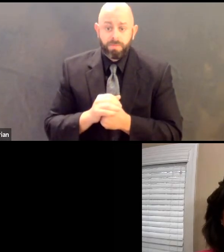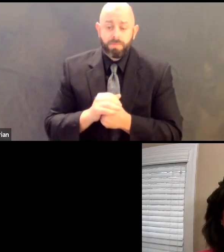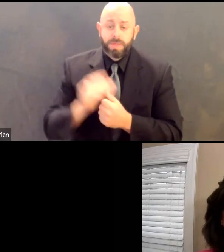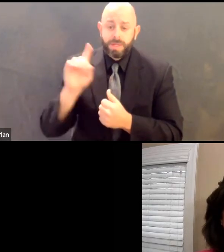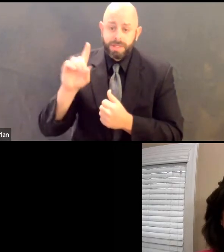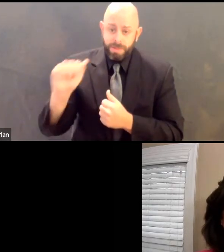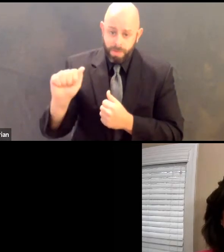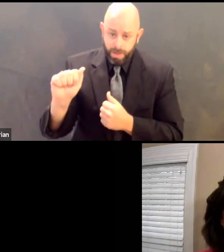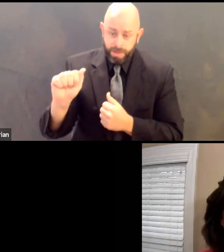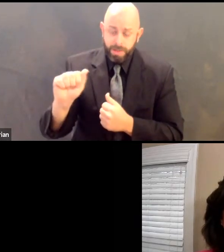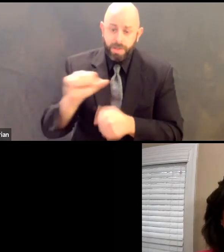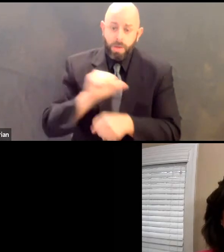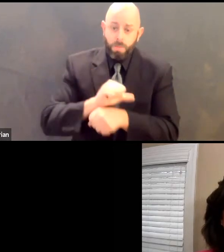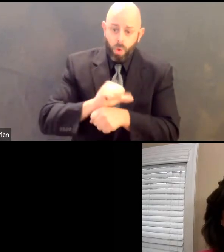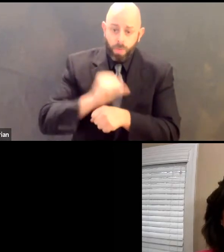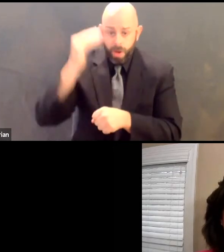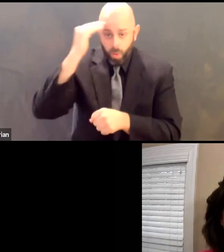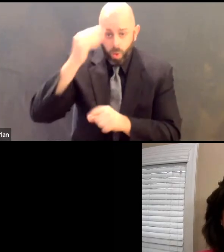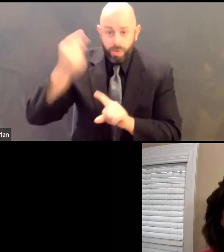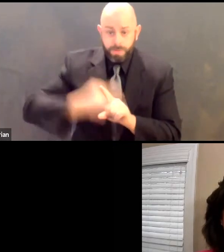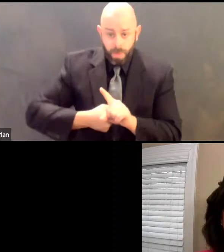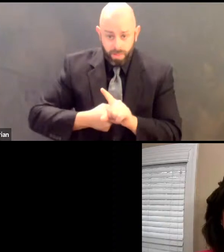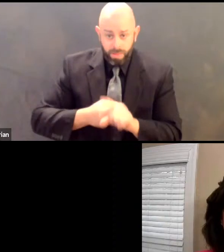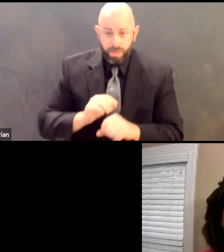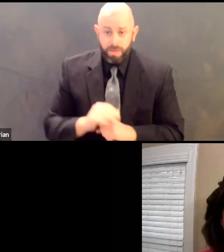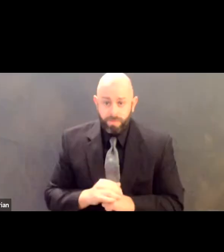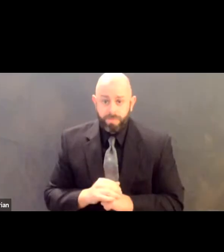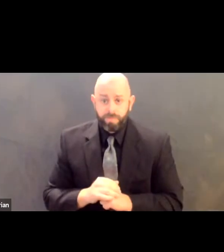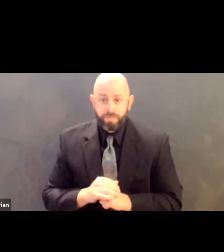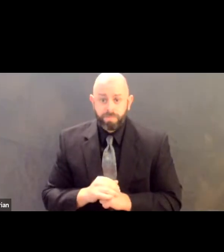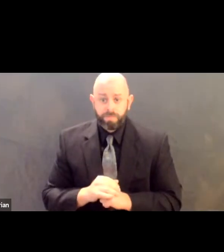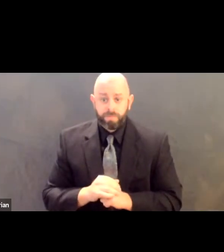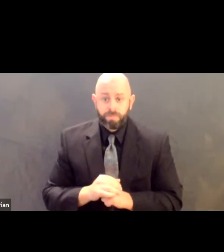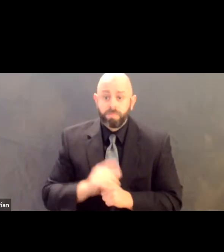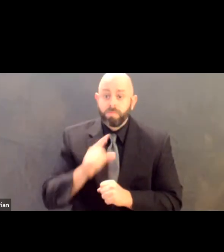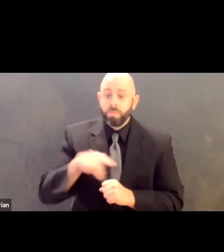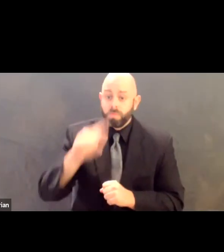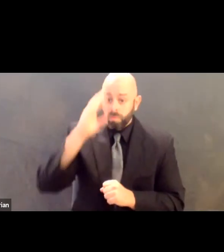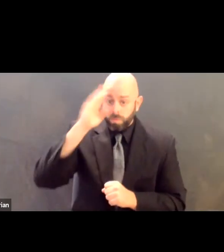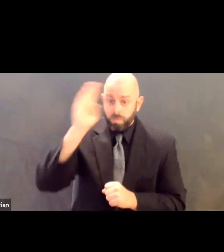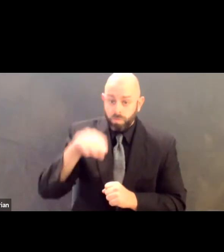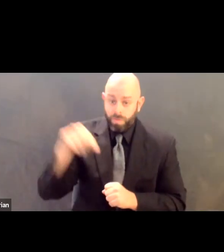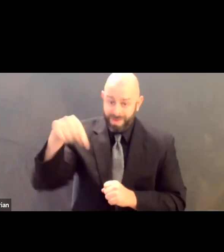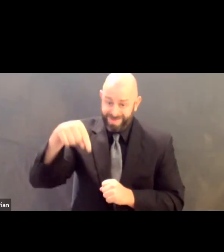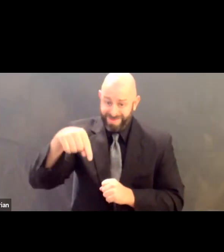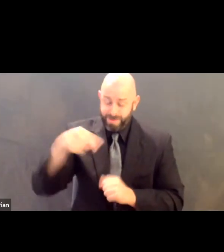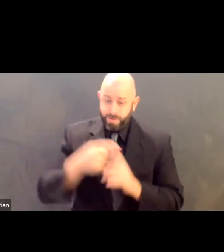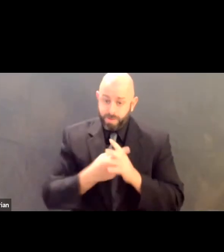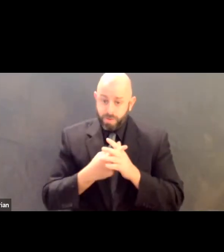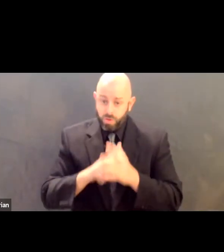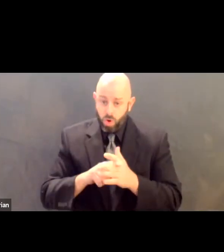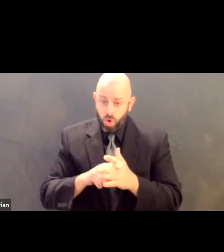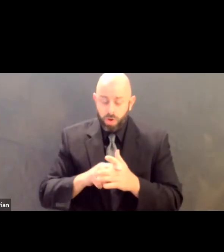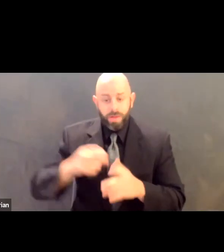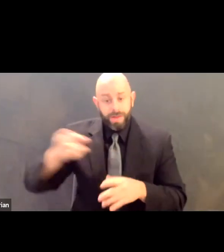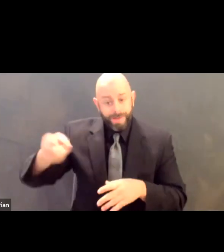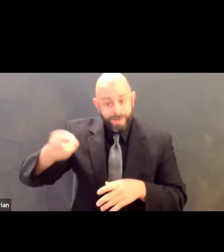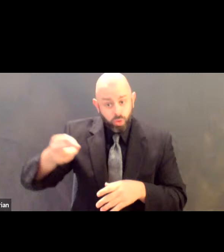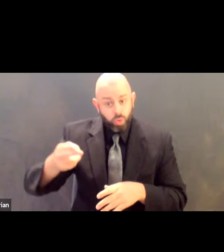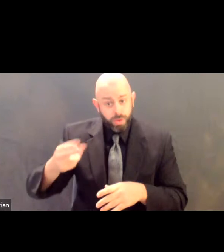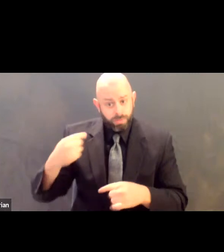Disability Employment Awareness Month. As you know, this was started, the history of this is